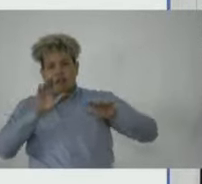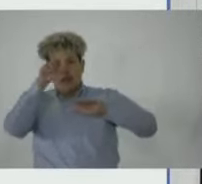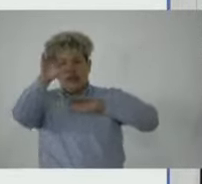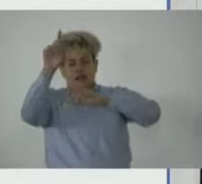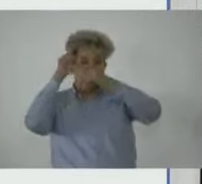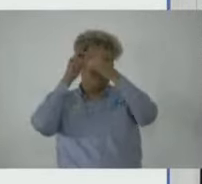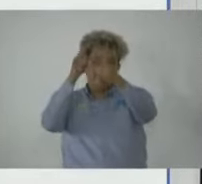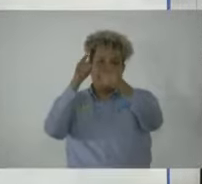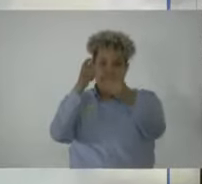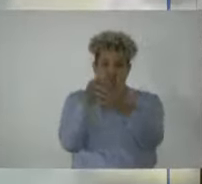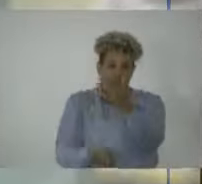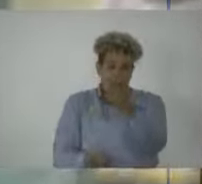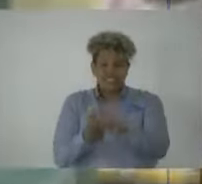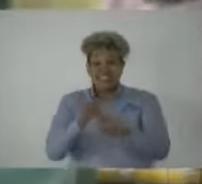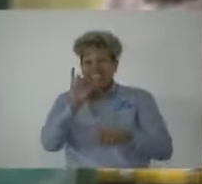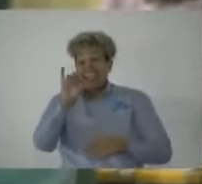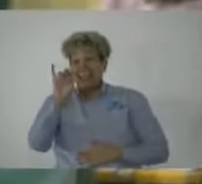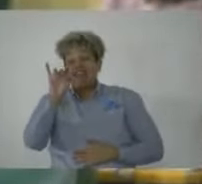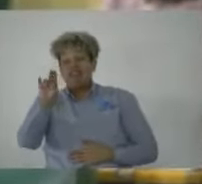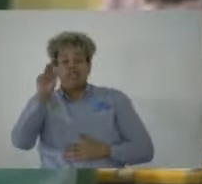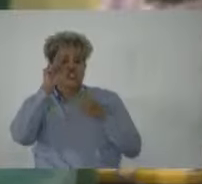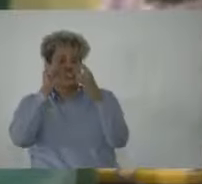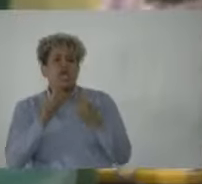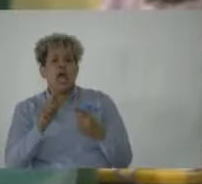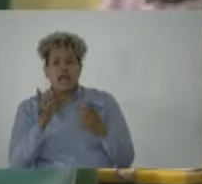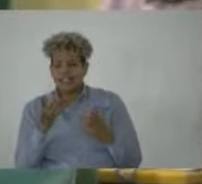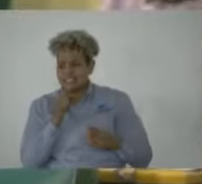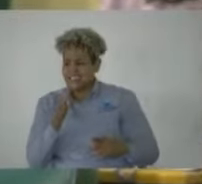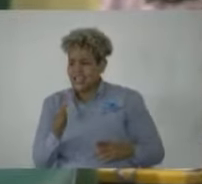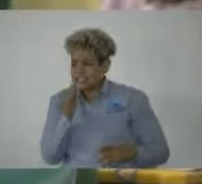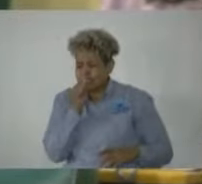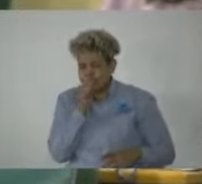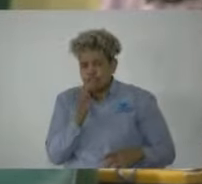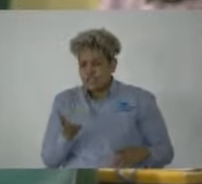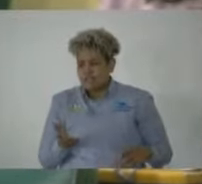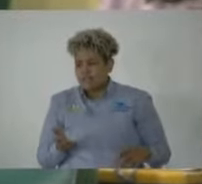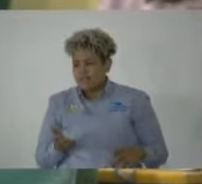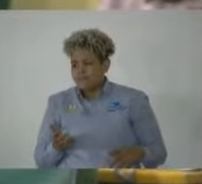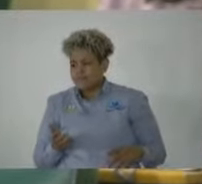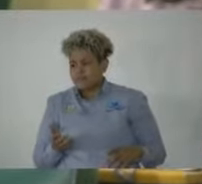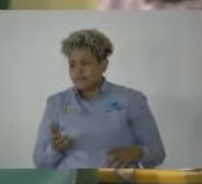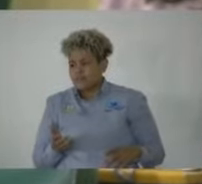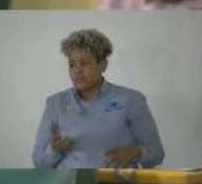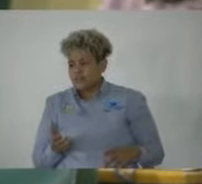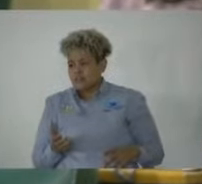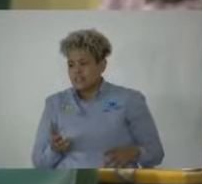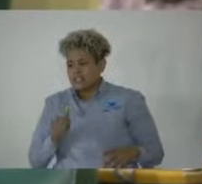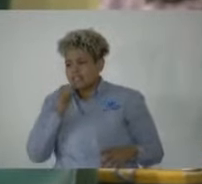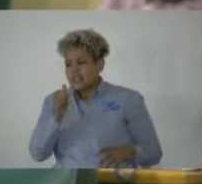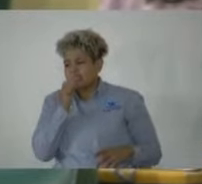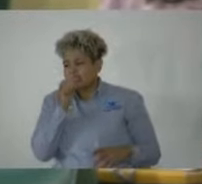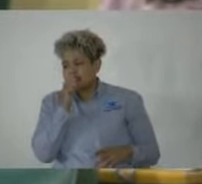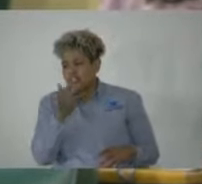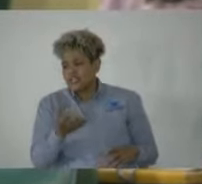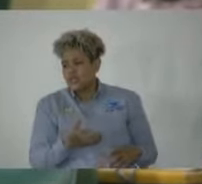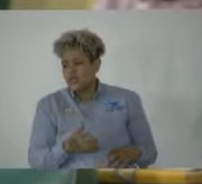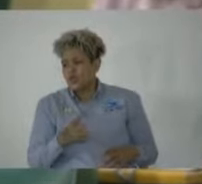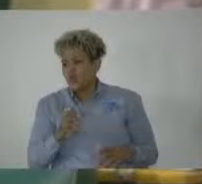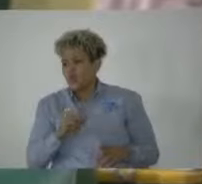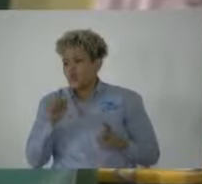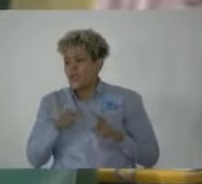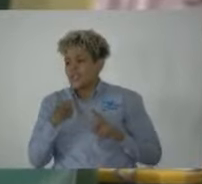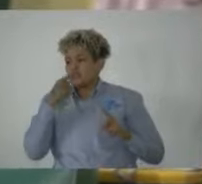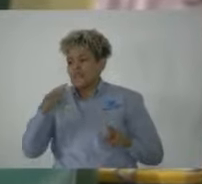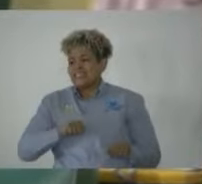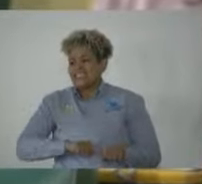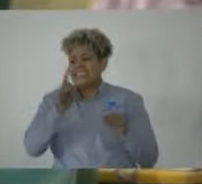targeting. Inflation targeting, Madam Speaker, is not a secret. I'm not saying it's not a secret. And so when you say